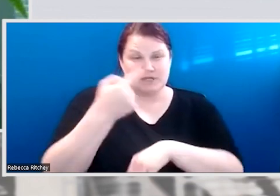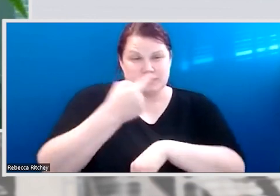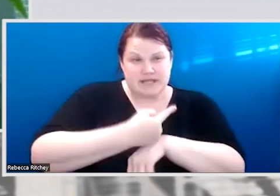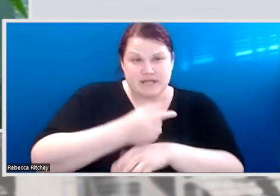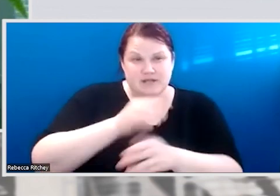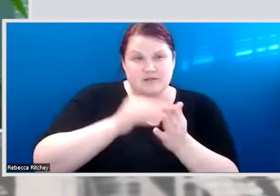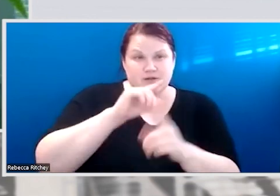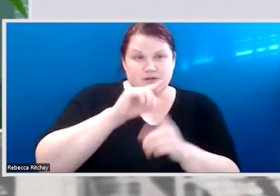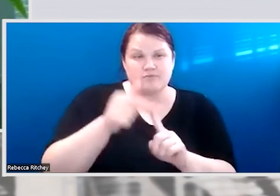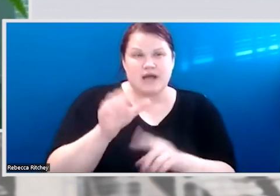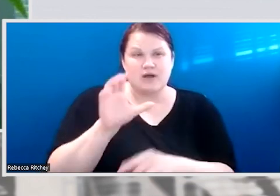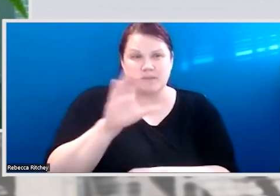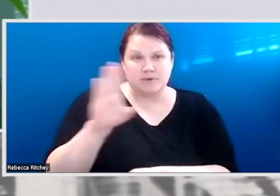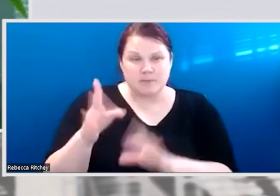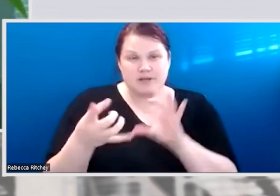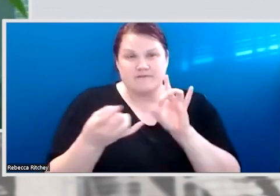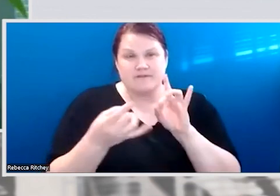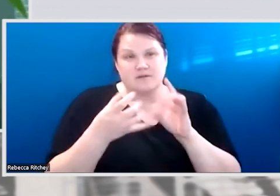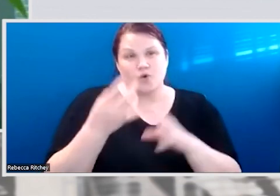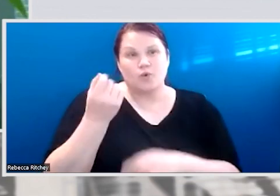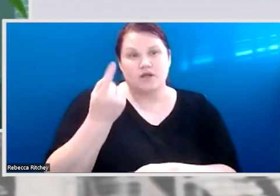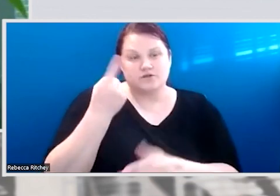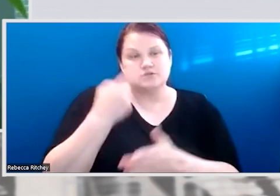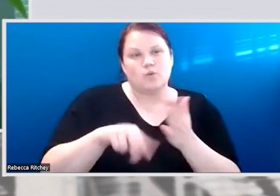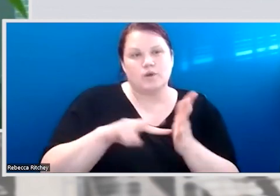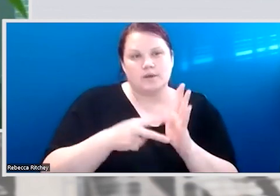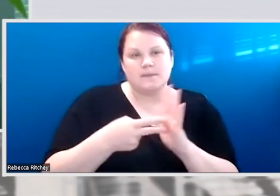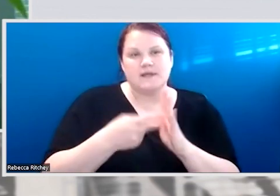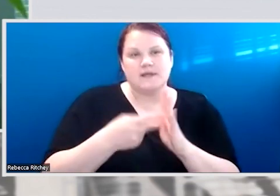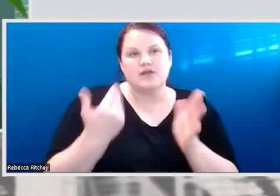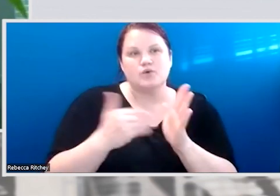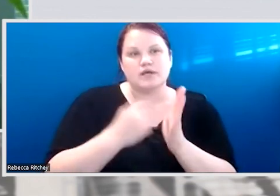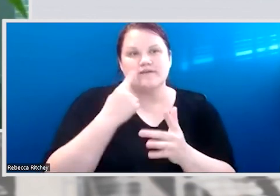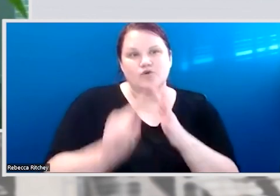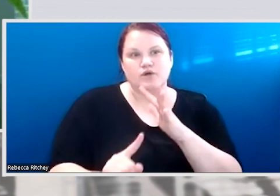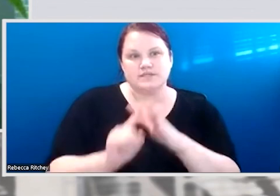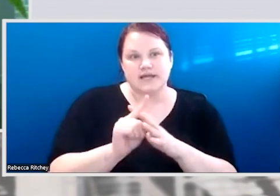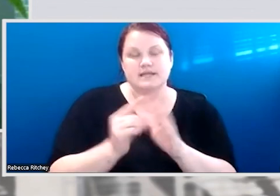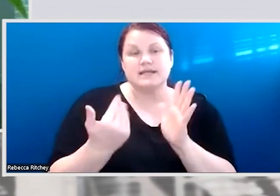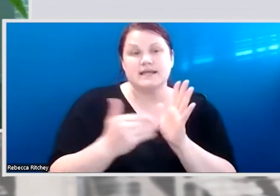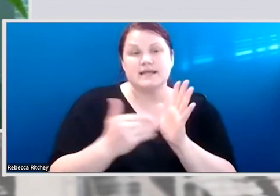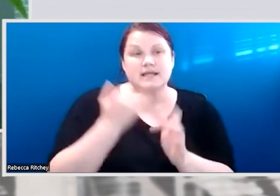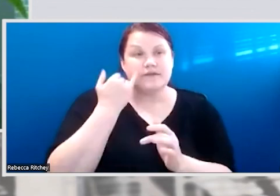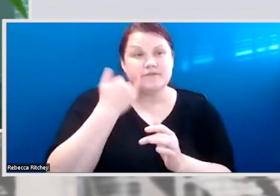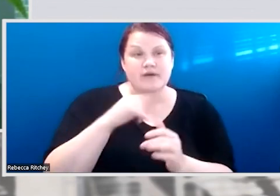capital budget and give us feedback. And we understand what that means. So thank you again for attending. Again, if you have any